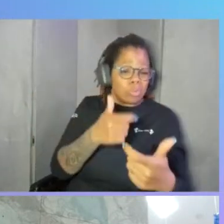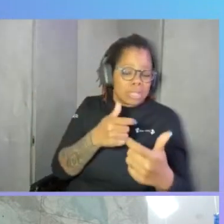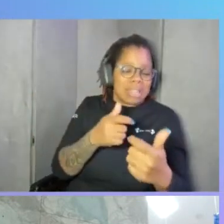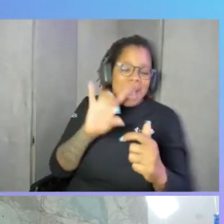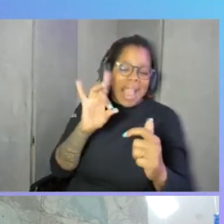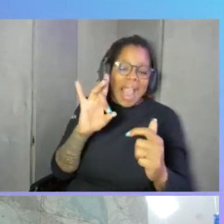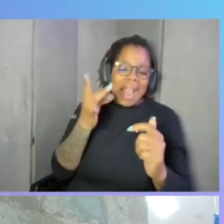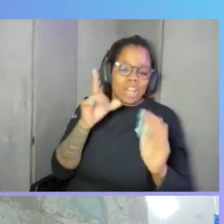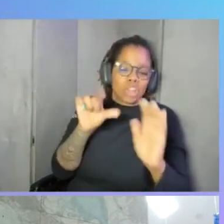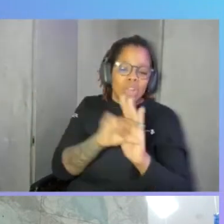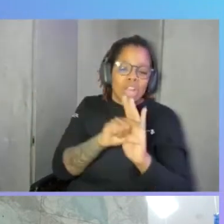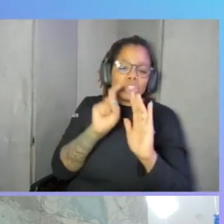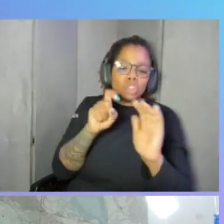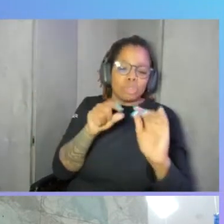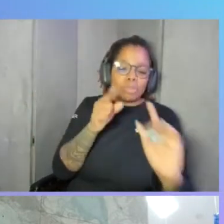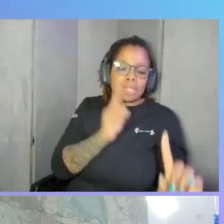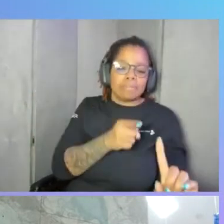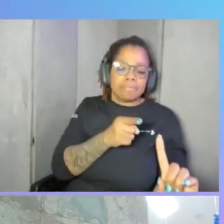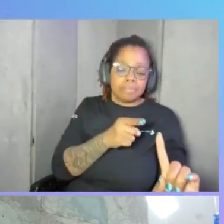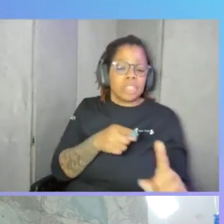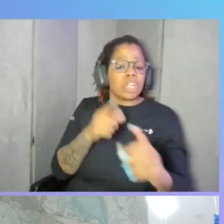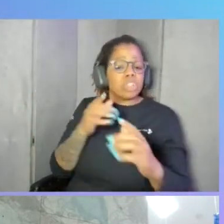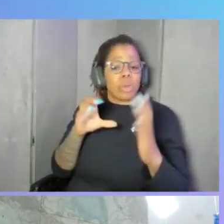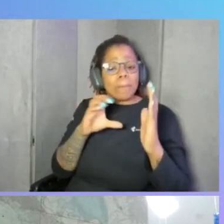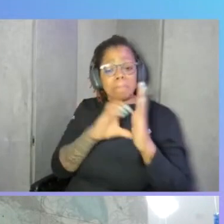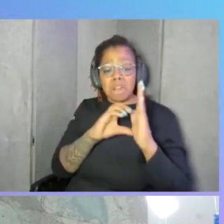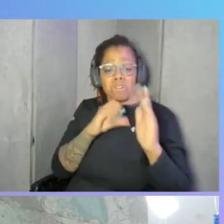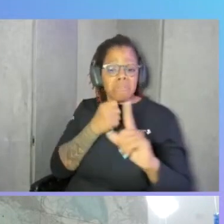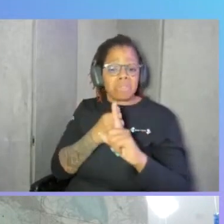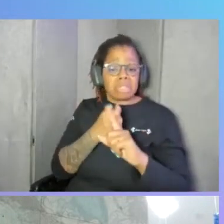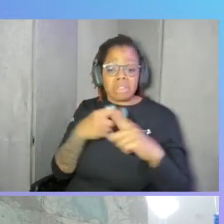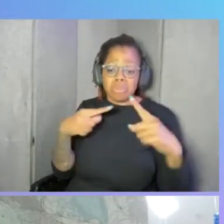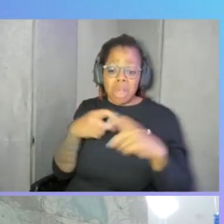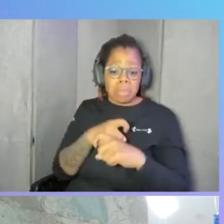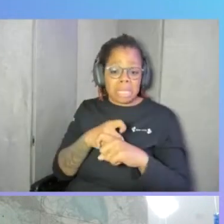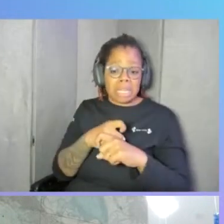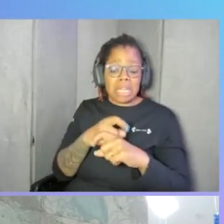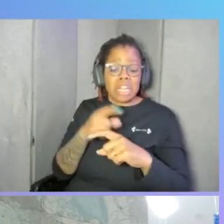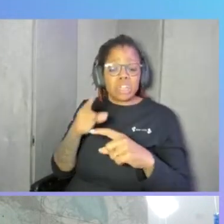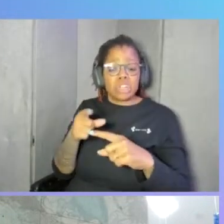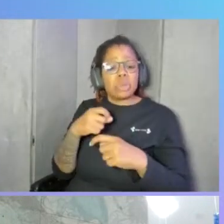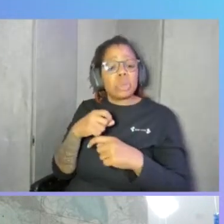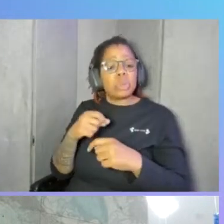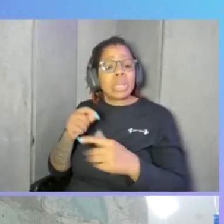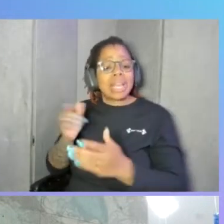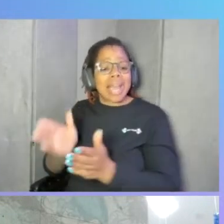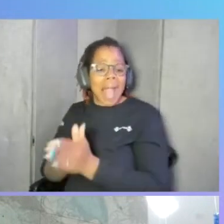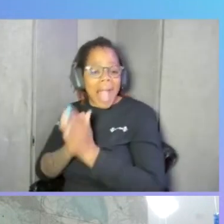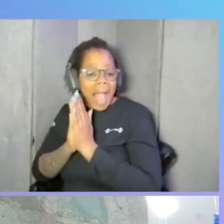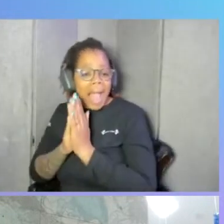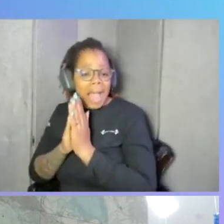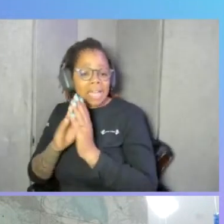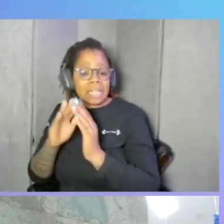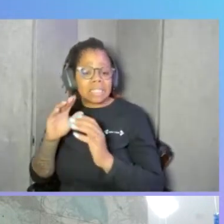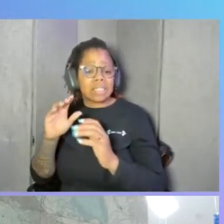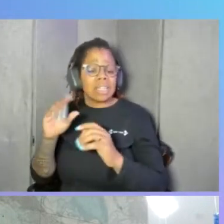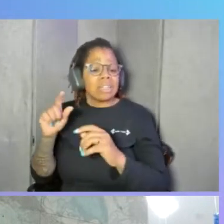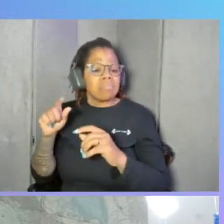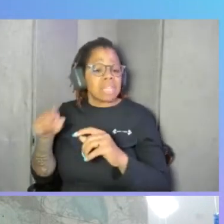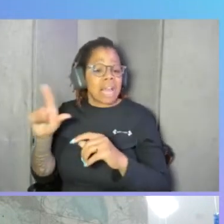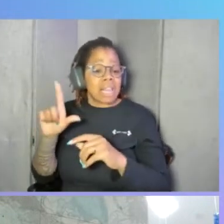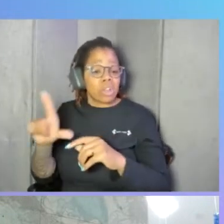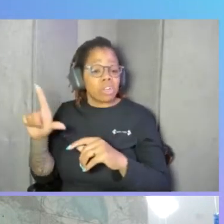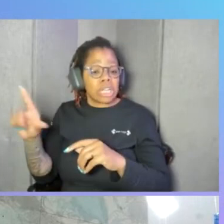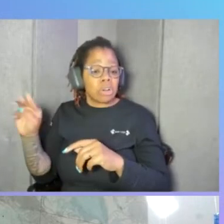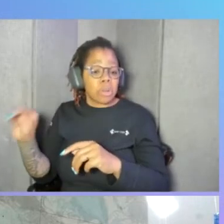targeting. So you can take a paragraph that's complicated and you can say, write this at an 8th grade level, and the large